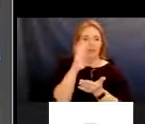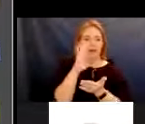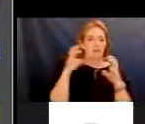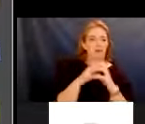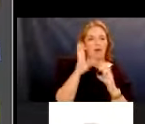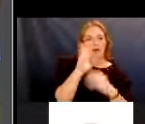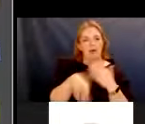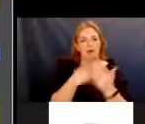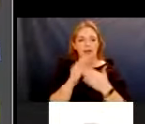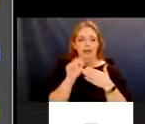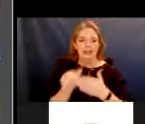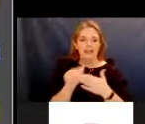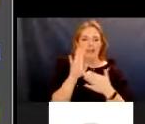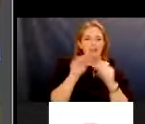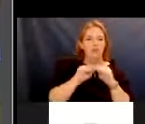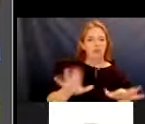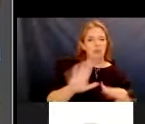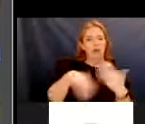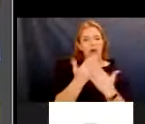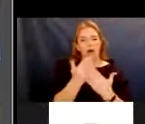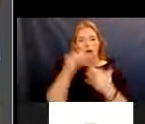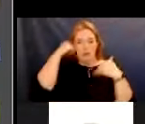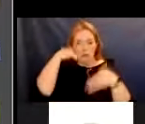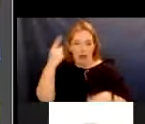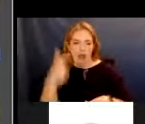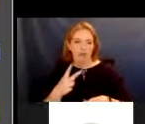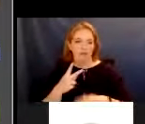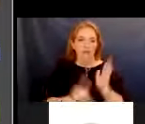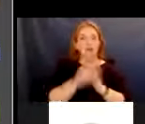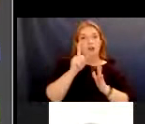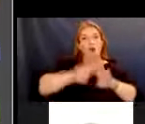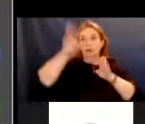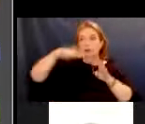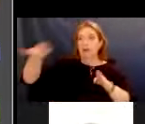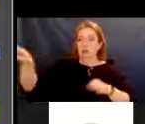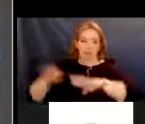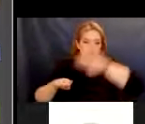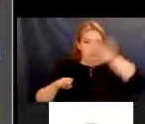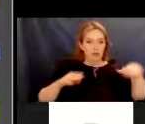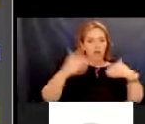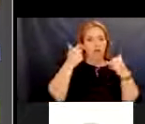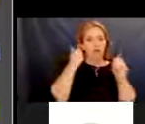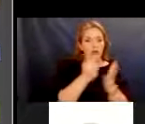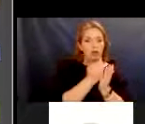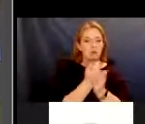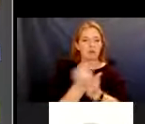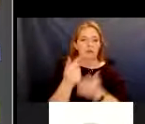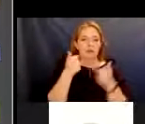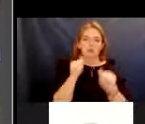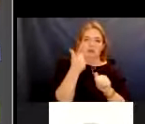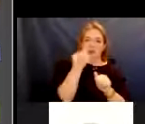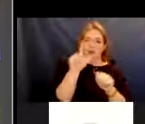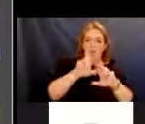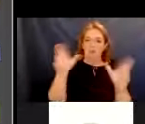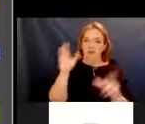all sweaty hats. Tall, try peaks, try heels, tall, try breed, try way, try gall, ready calves.